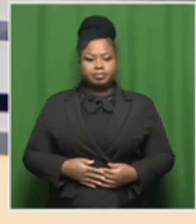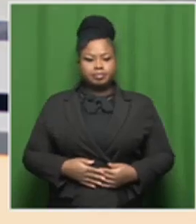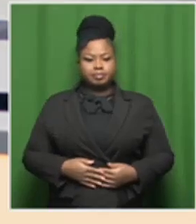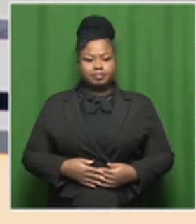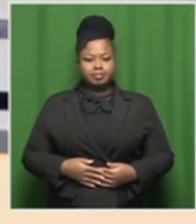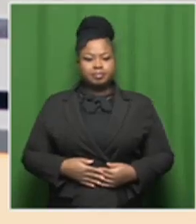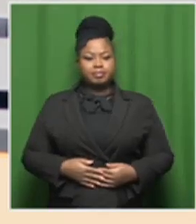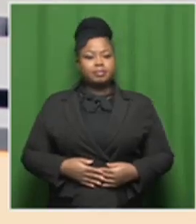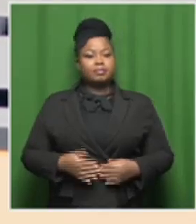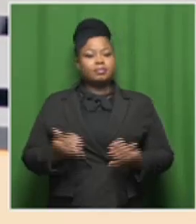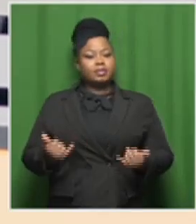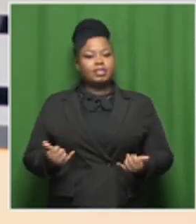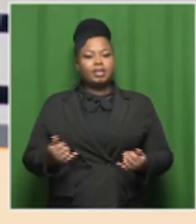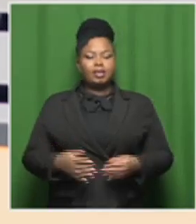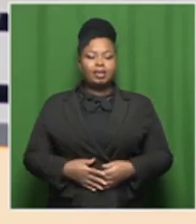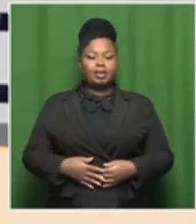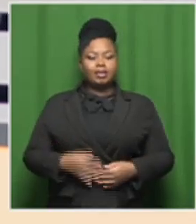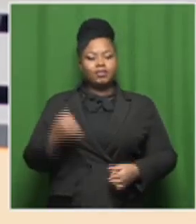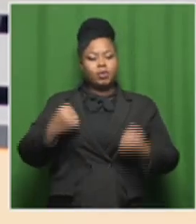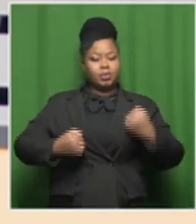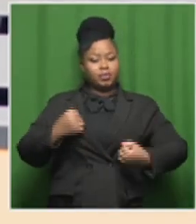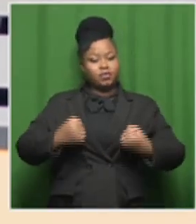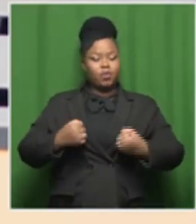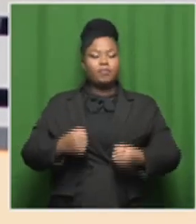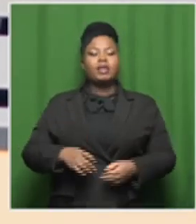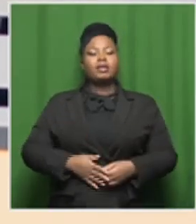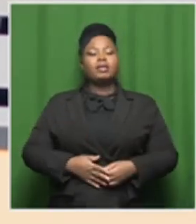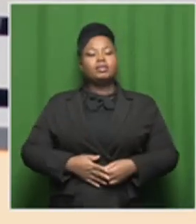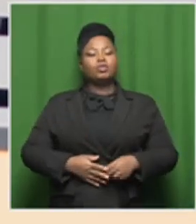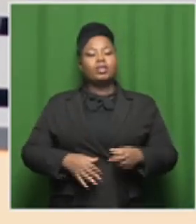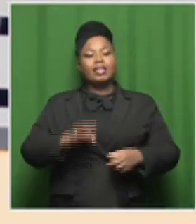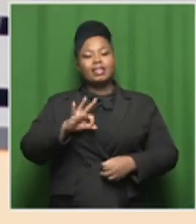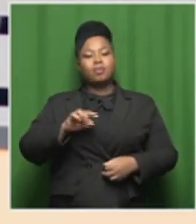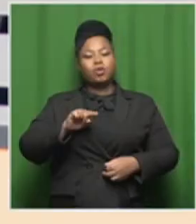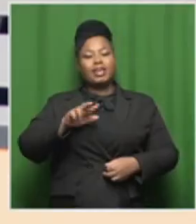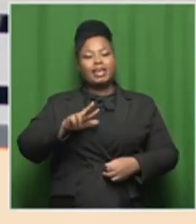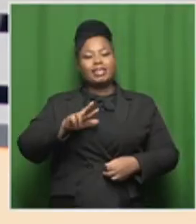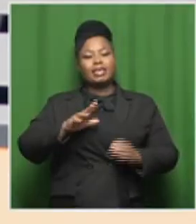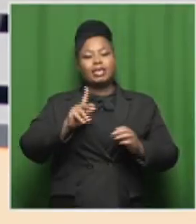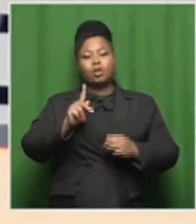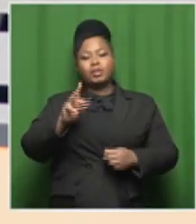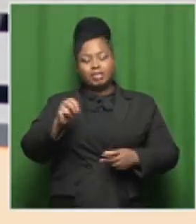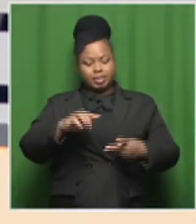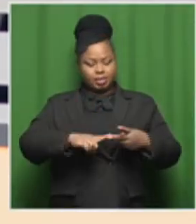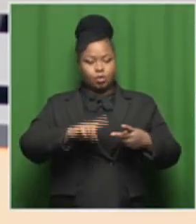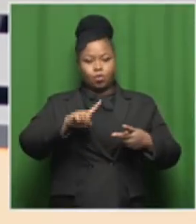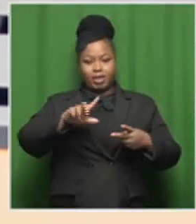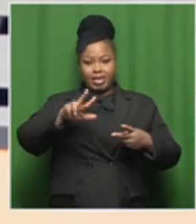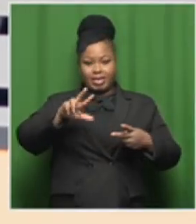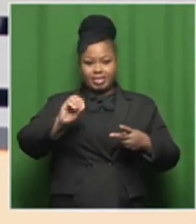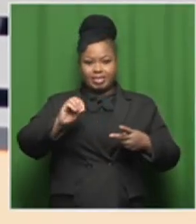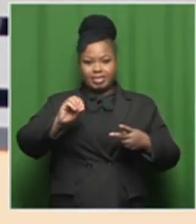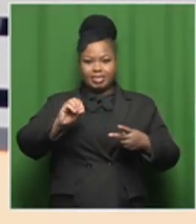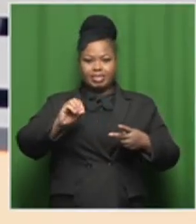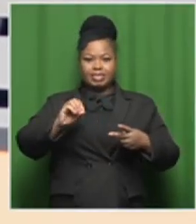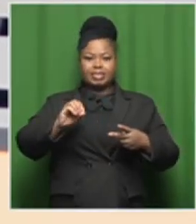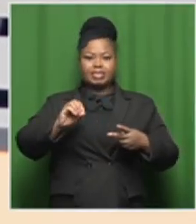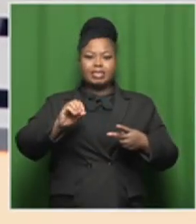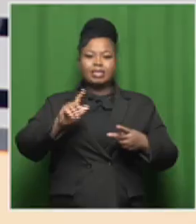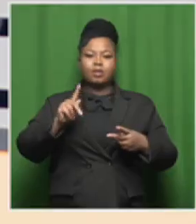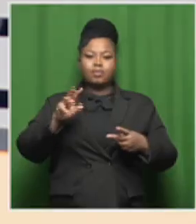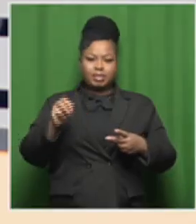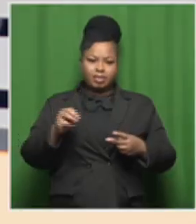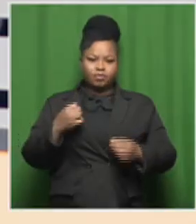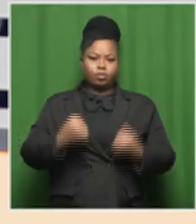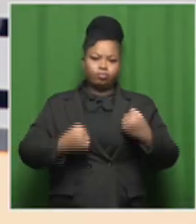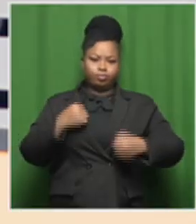All right, now to complete an Ironman triathlon, you have to do a 3.8 kilometer swim, an 18 kilometer cycle, and a standard